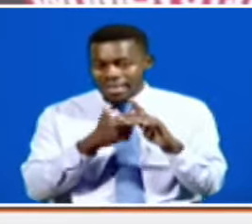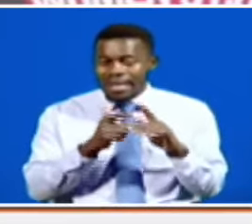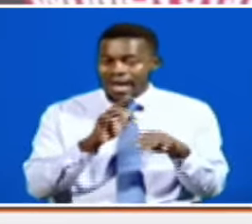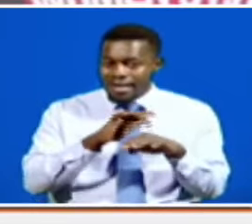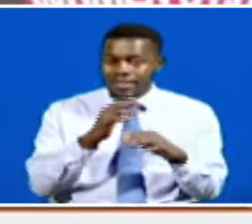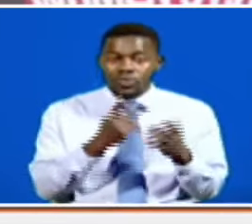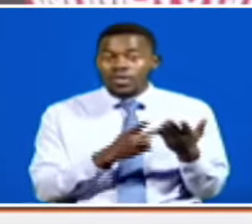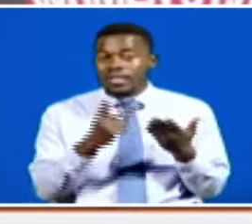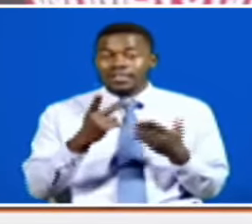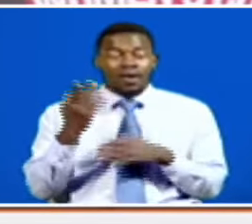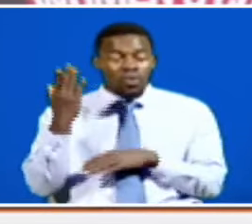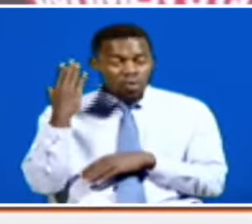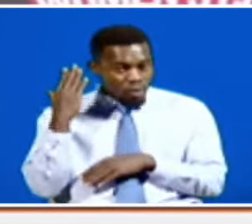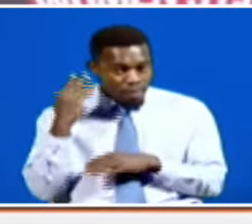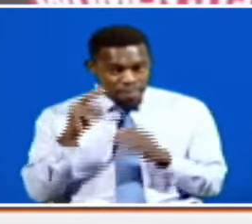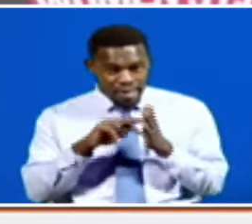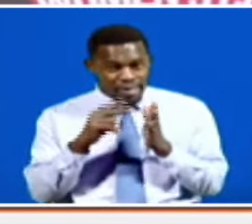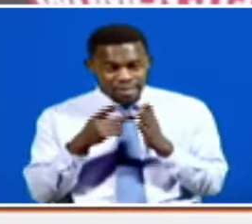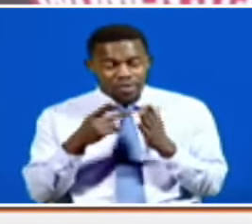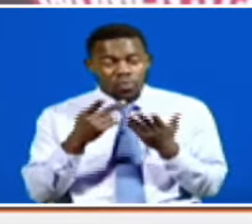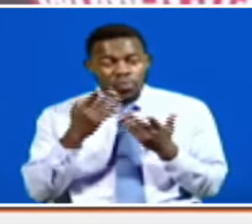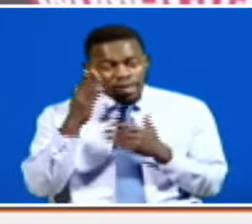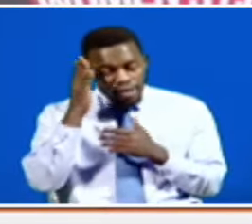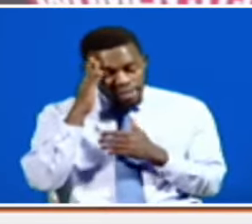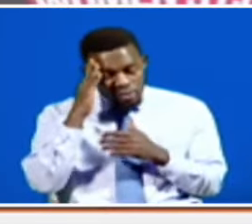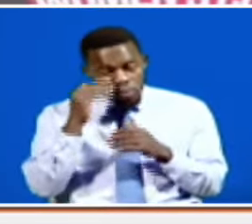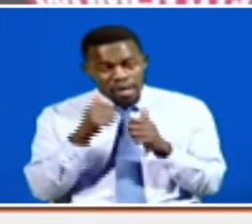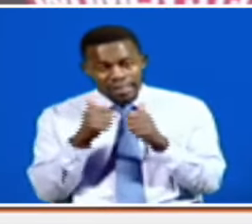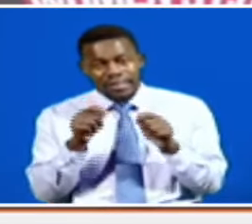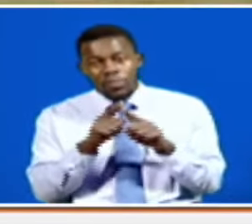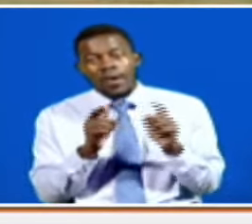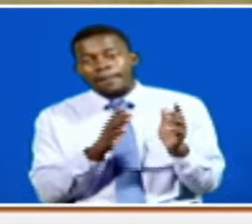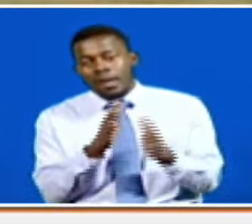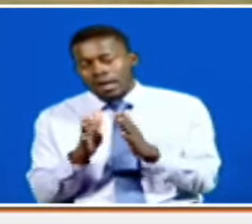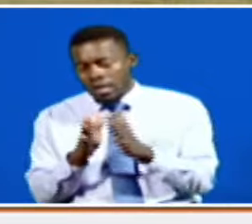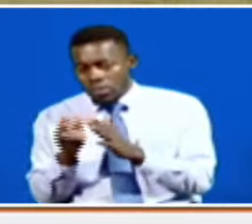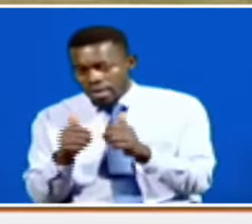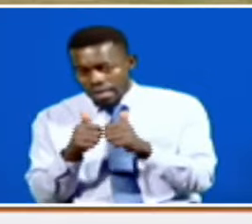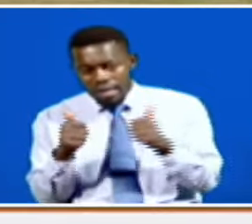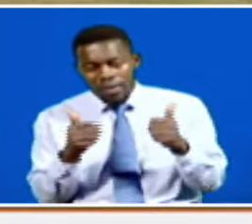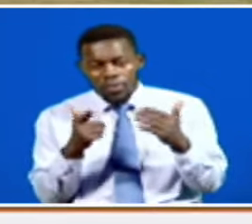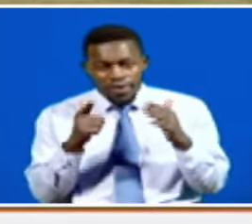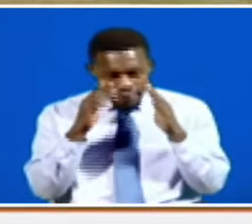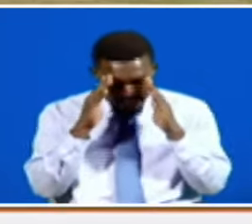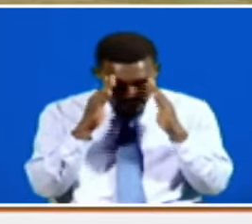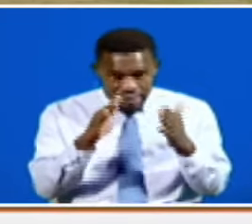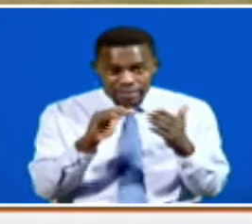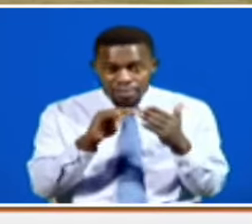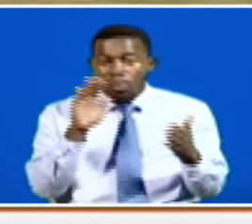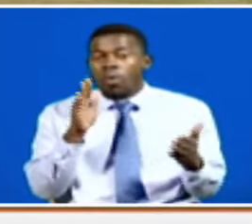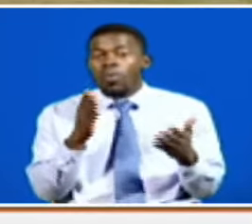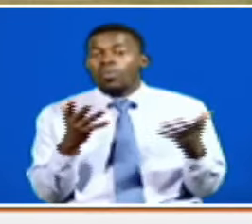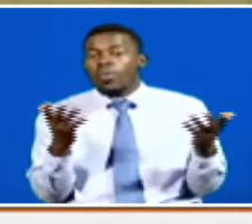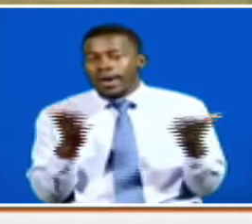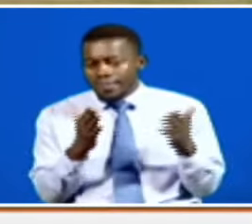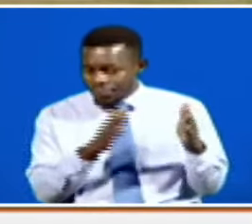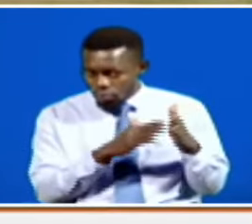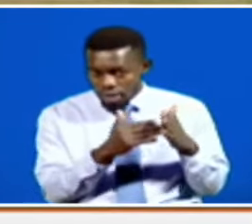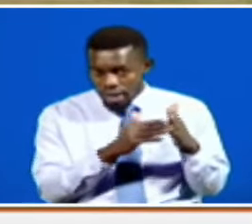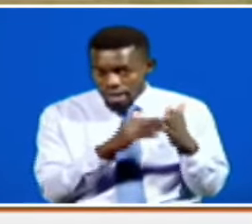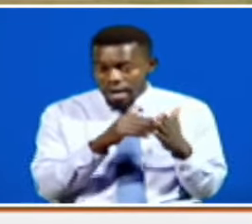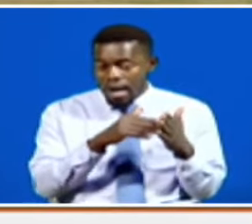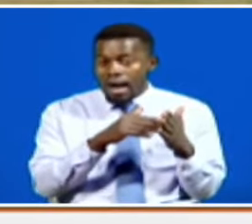2 weeks ago. It was something that was on our plan. We really focused and sharpened the weakness